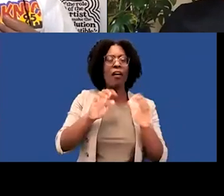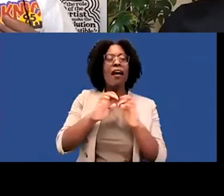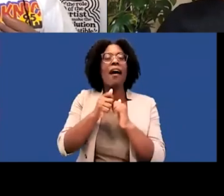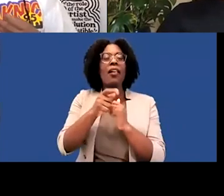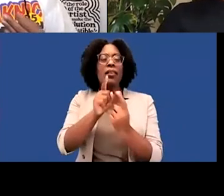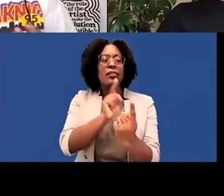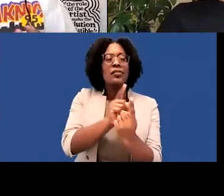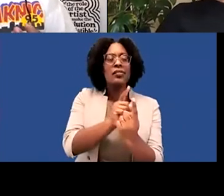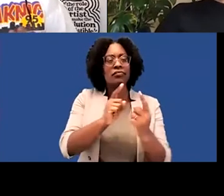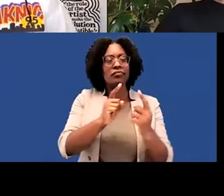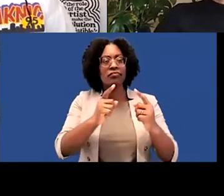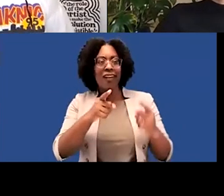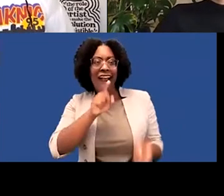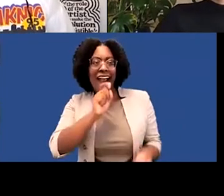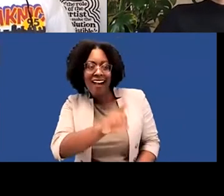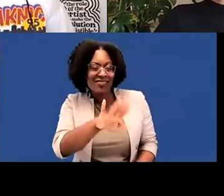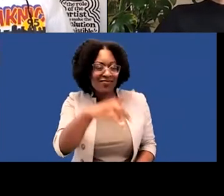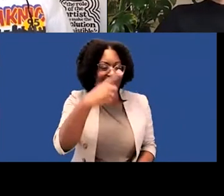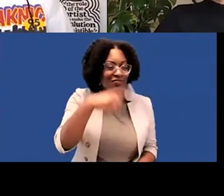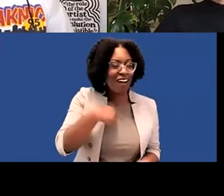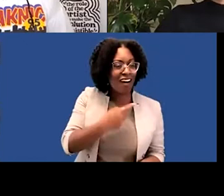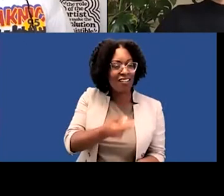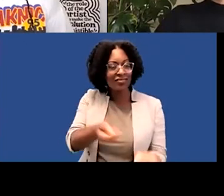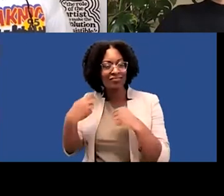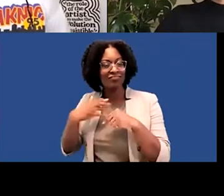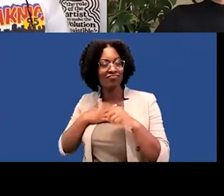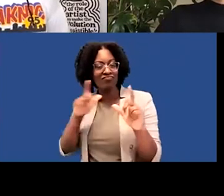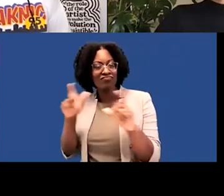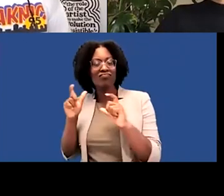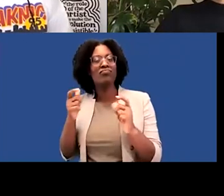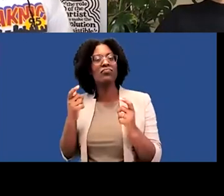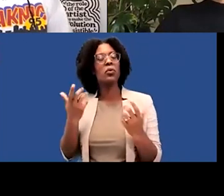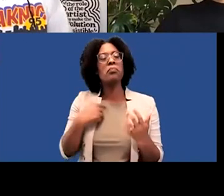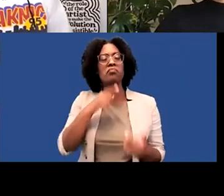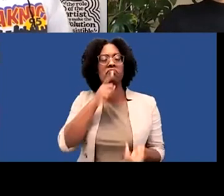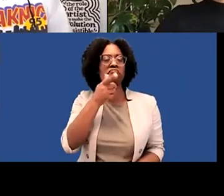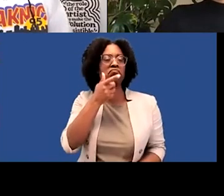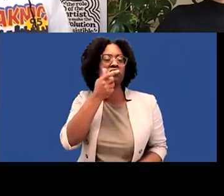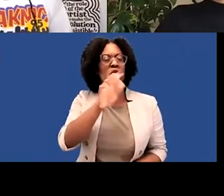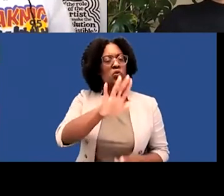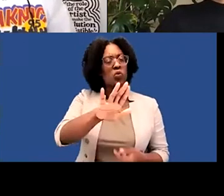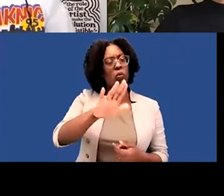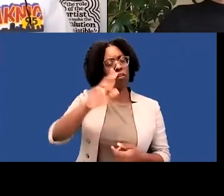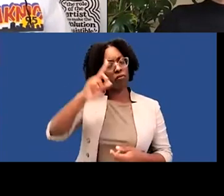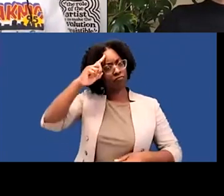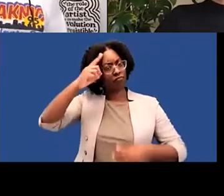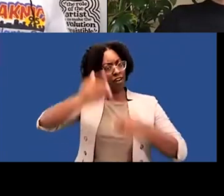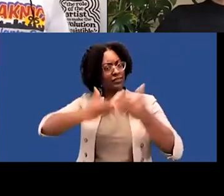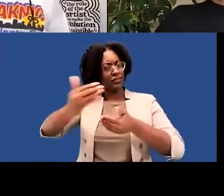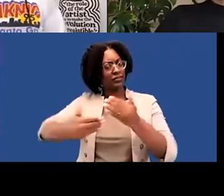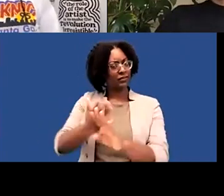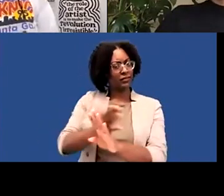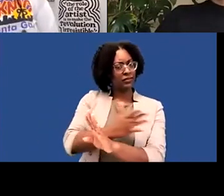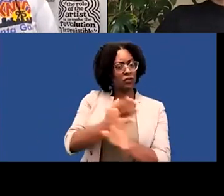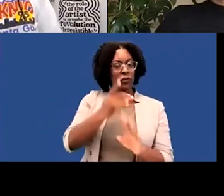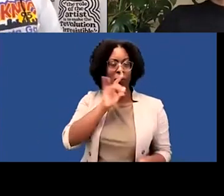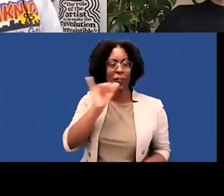back end with those images, I think might be interesting to hear about. Yeah, absolutely. I think for me,